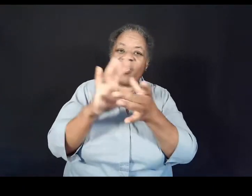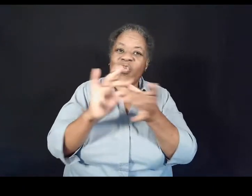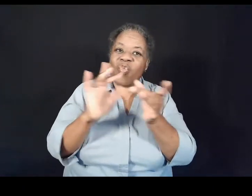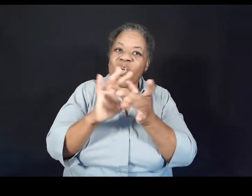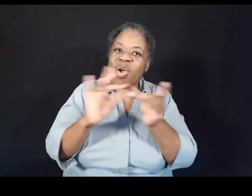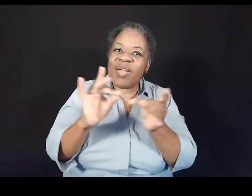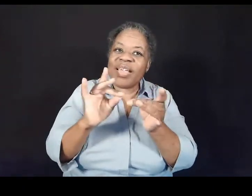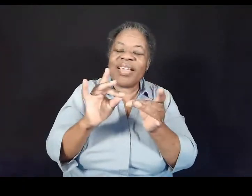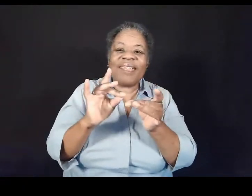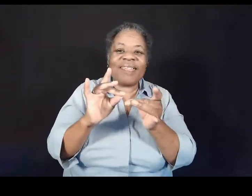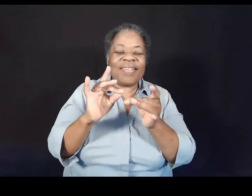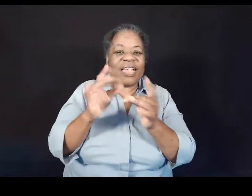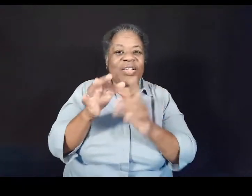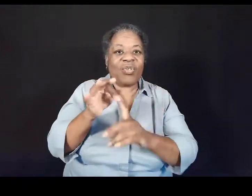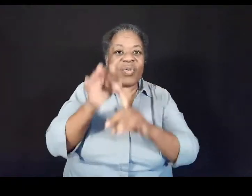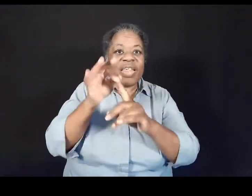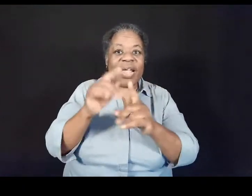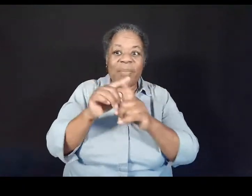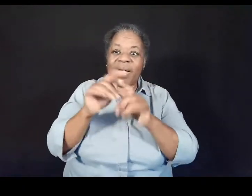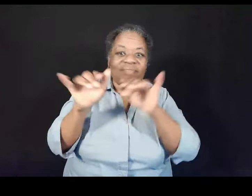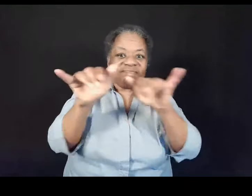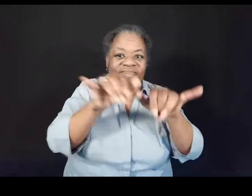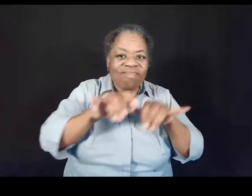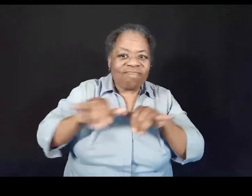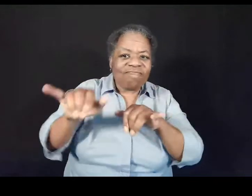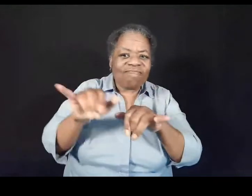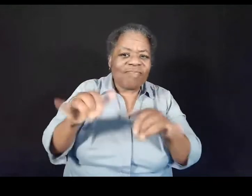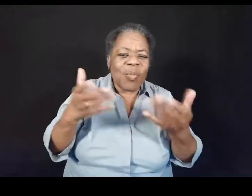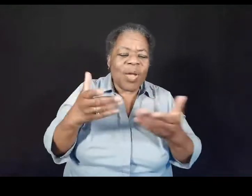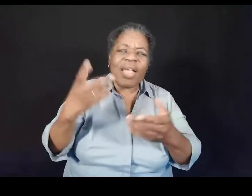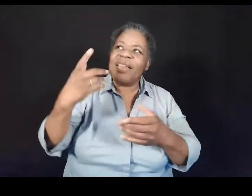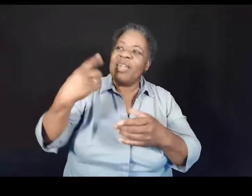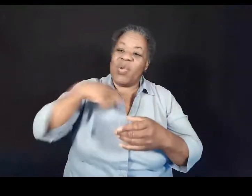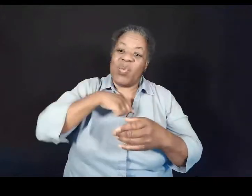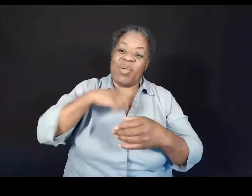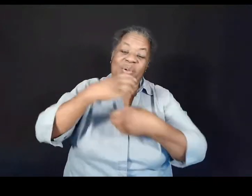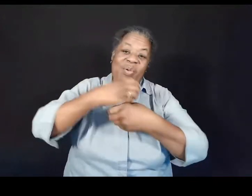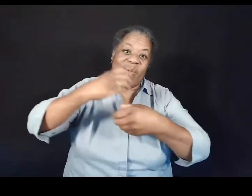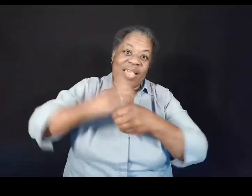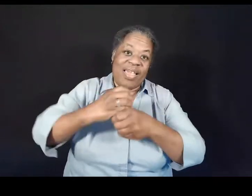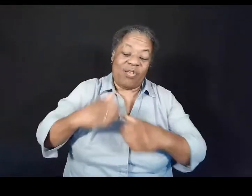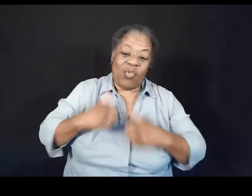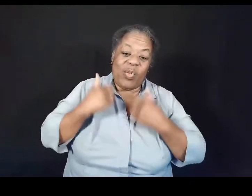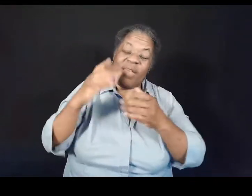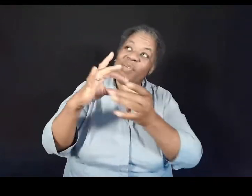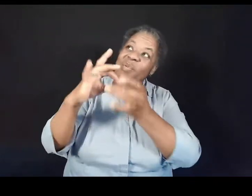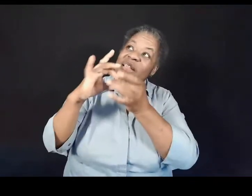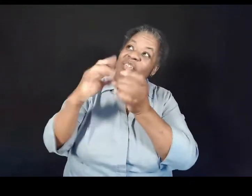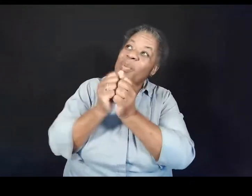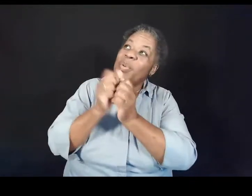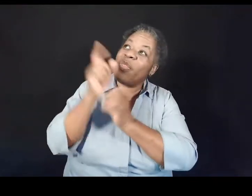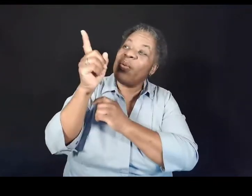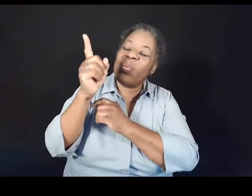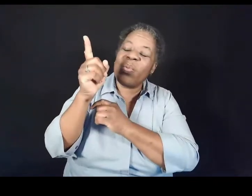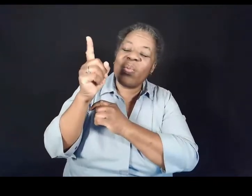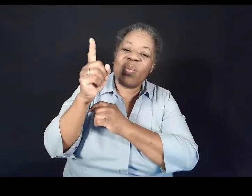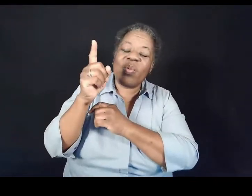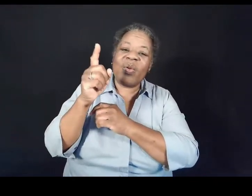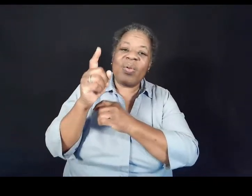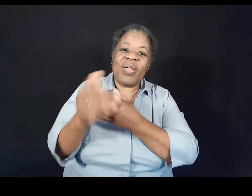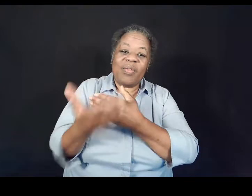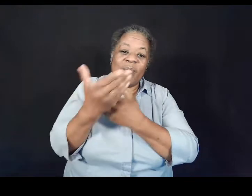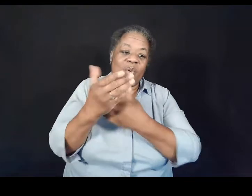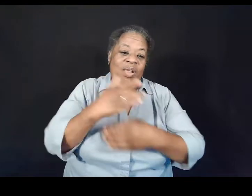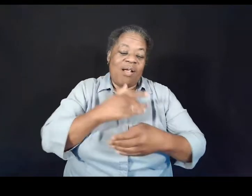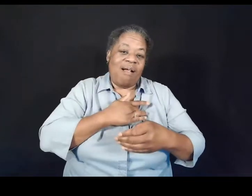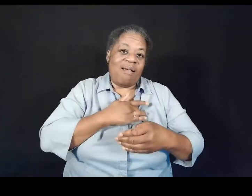share one thing in common. We were created to live a life in relationship with you. As we open our hearts and our minds, we ask that